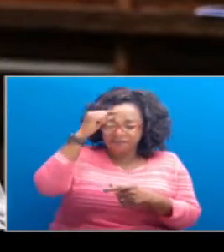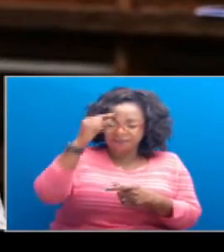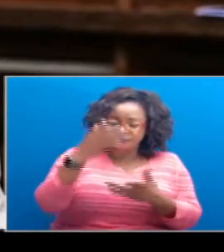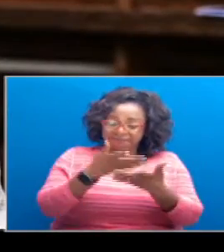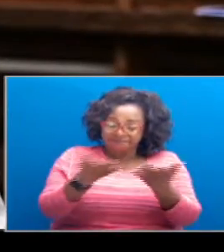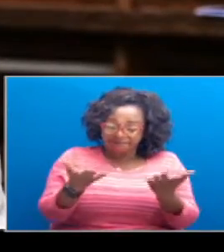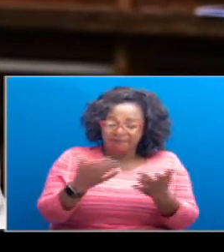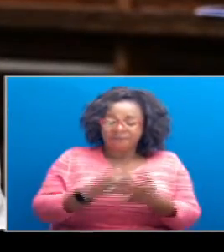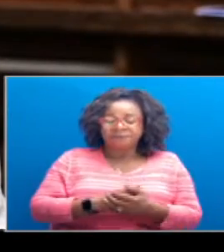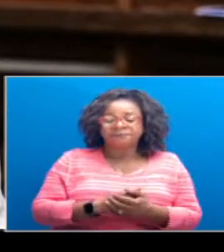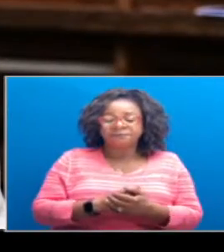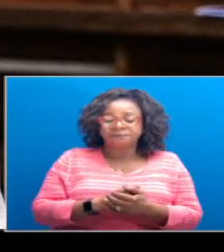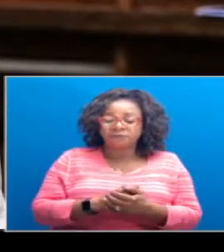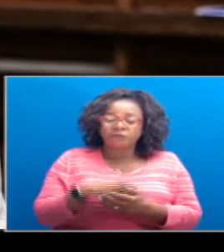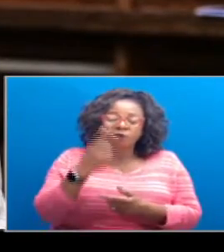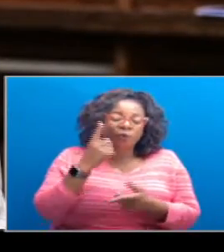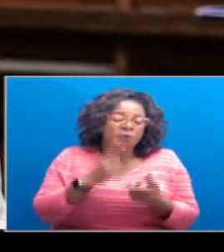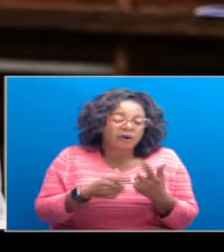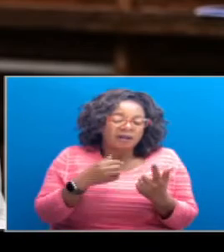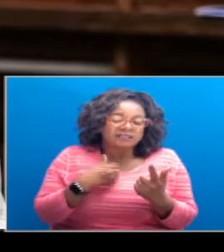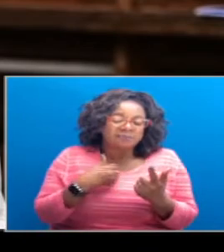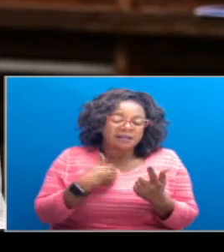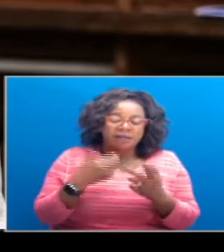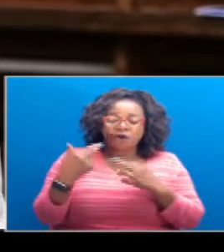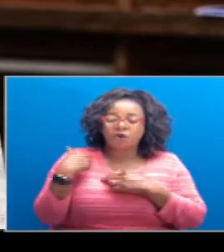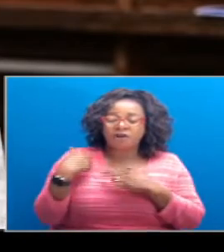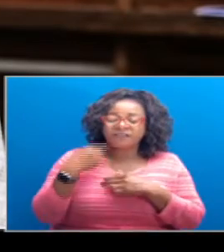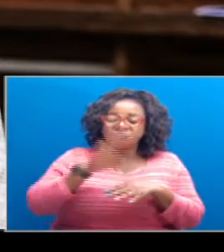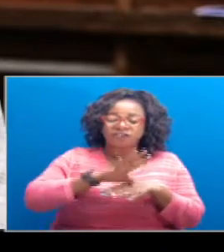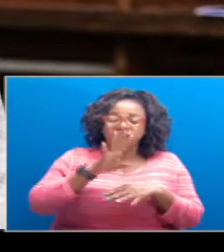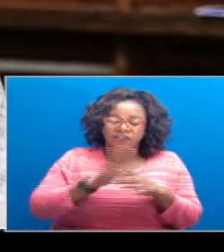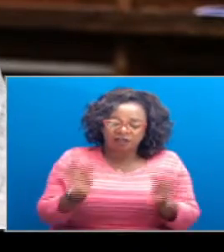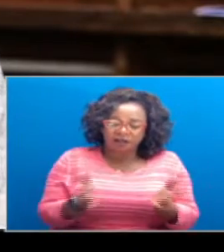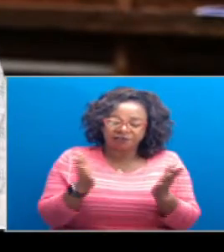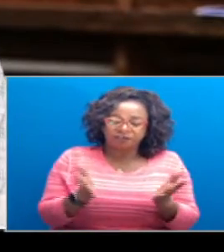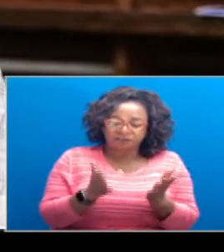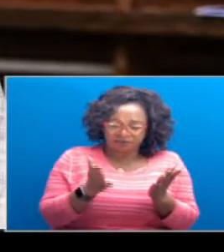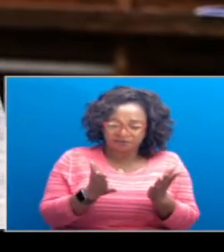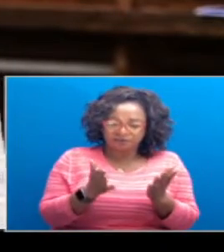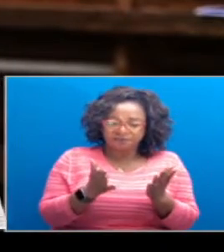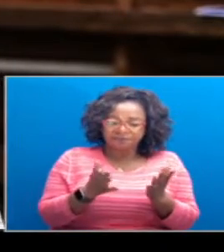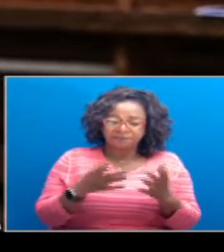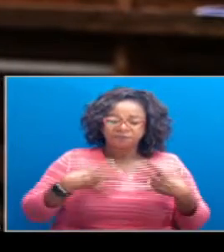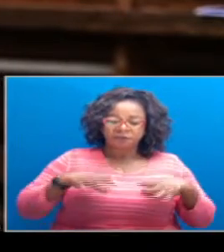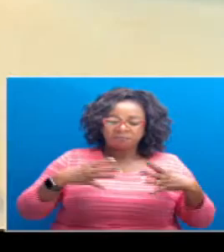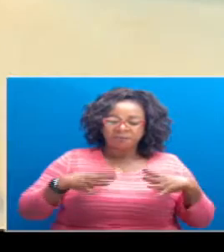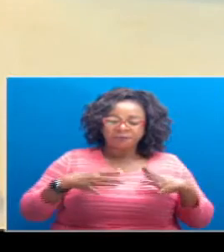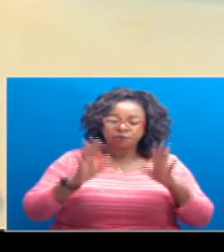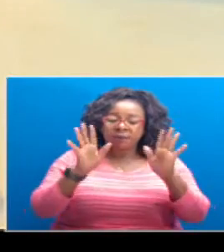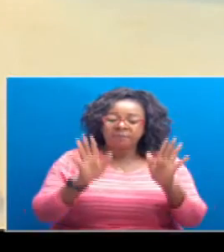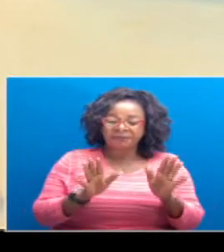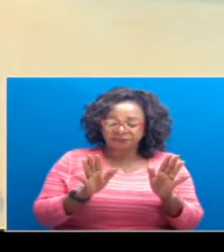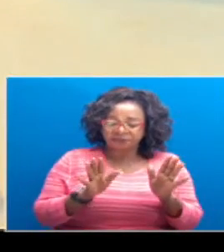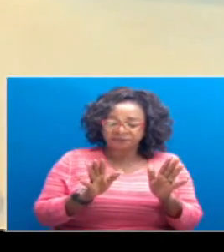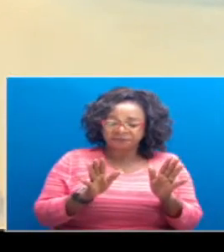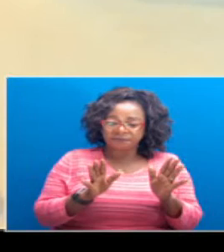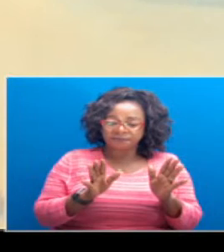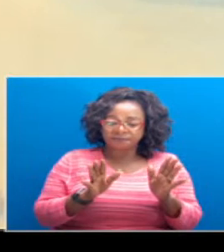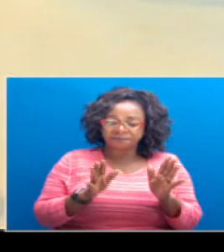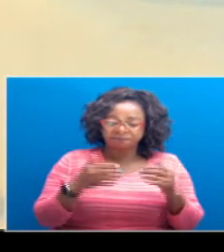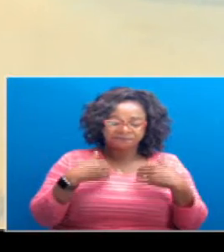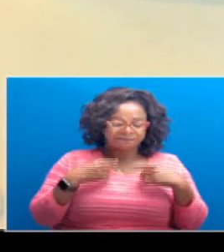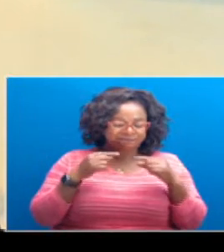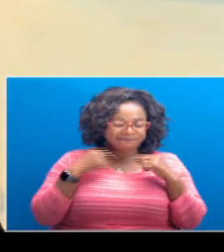is concerned. What has been the role of the church in encouraging peaceful campaigns? Being a